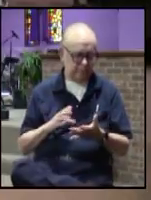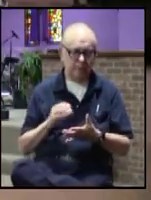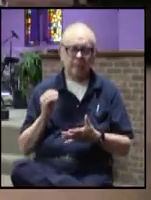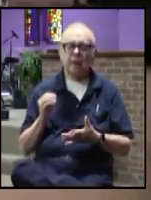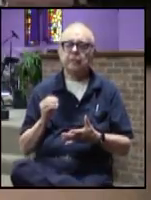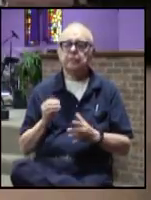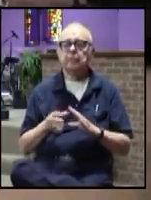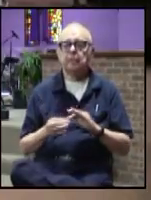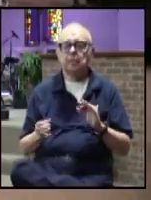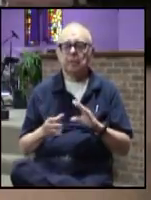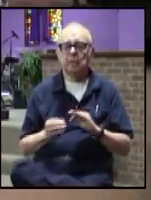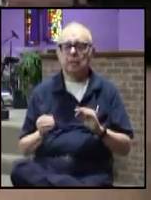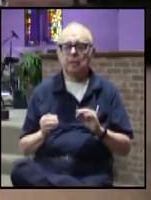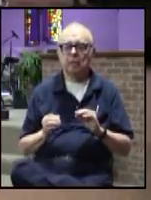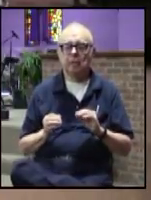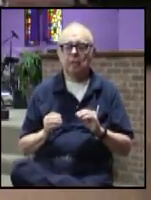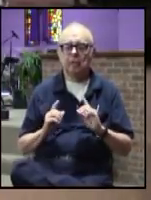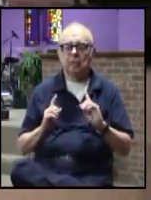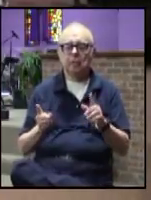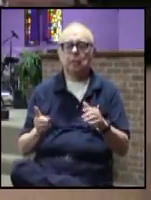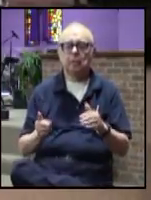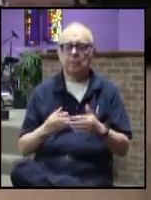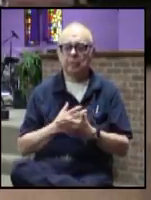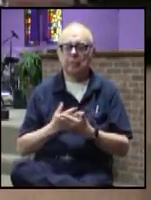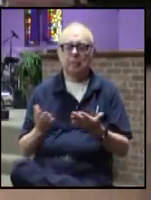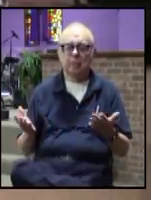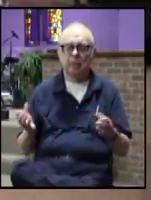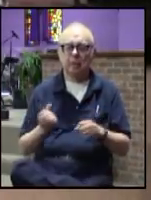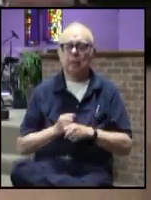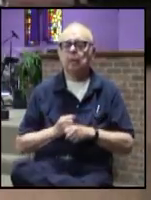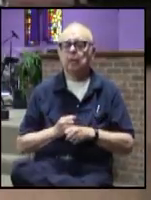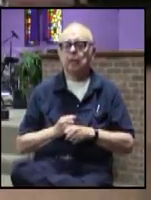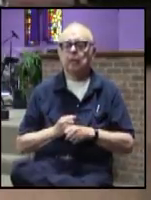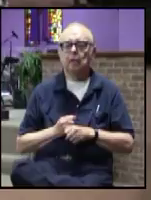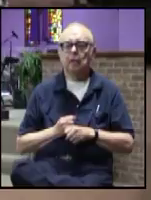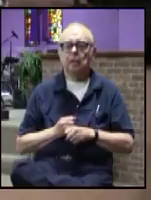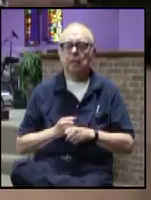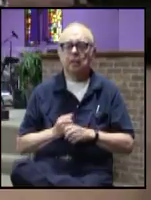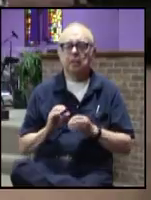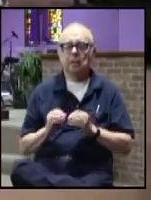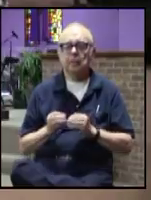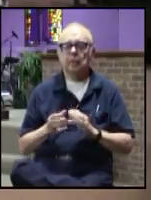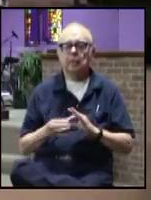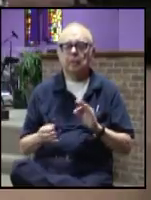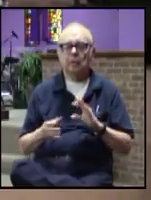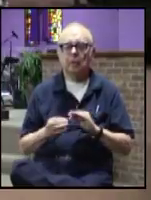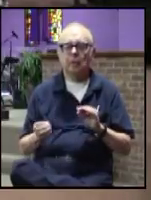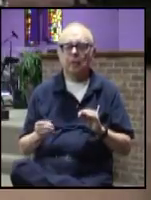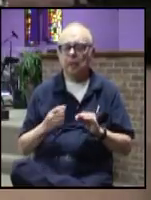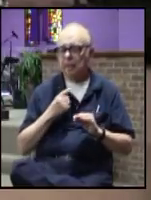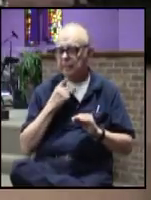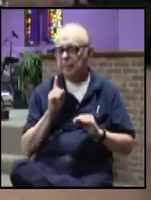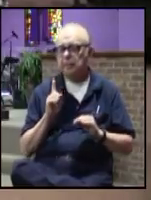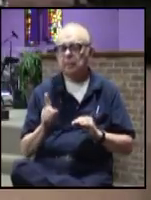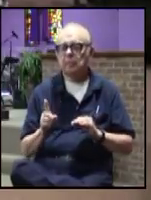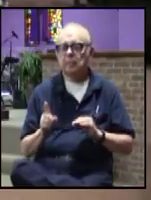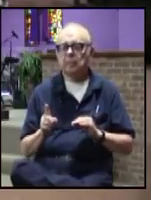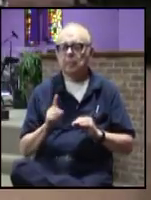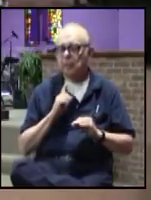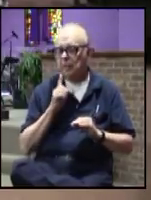to find some stories to go along with some of these, and I got a whole repertoire of stories. So this morning I'm going to tell